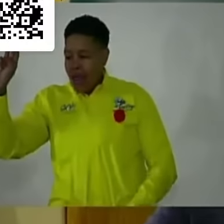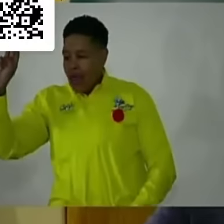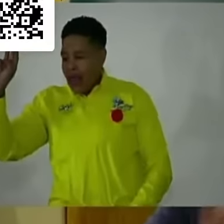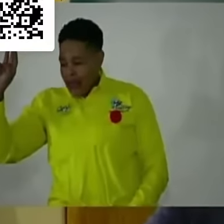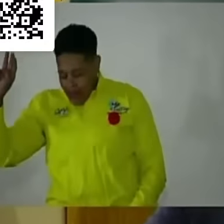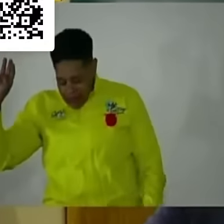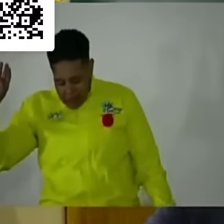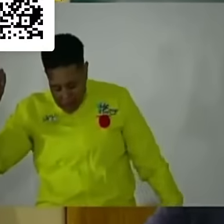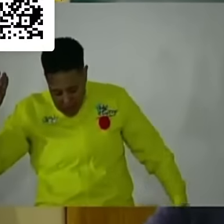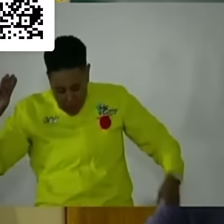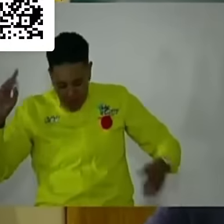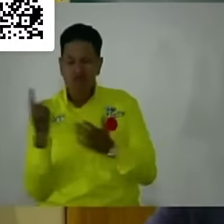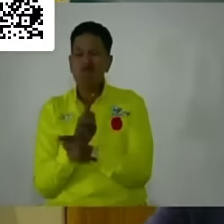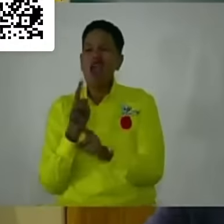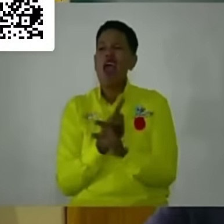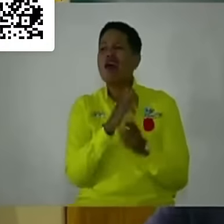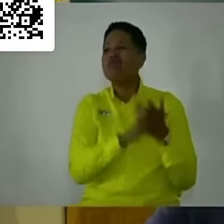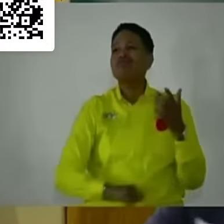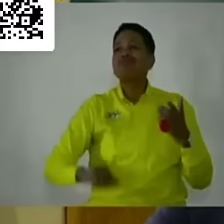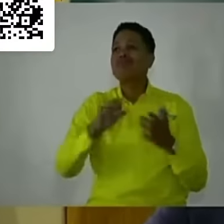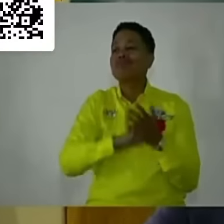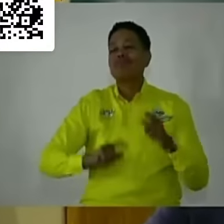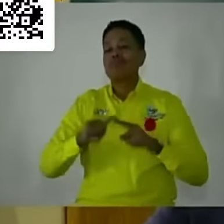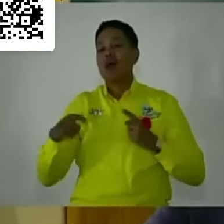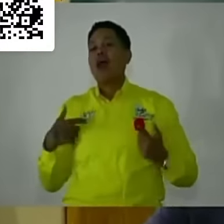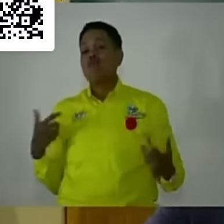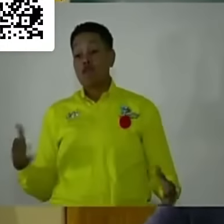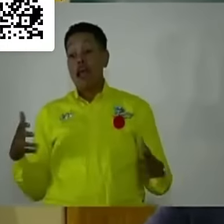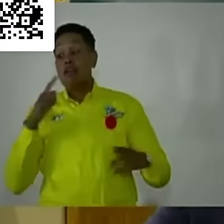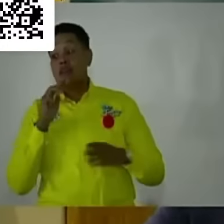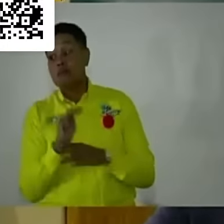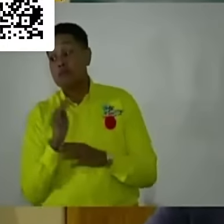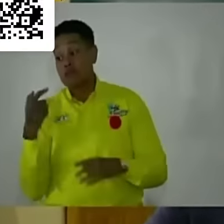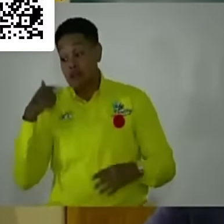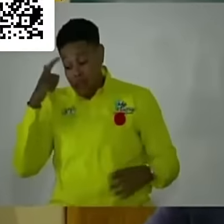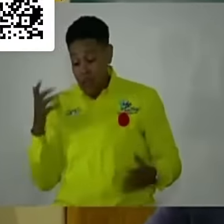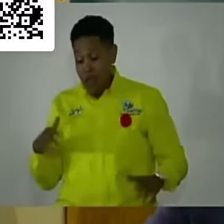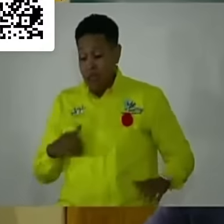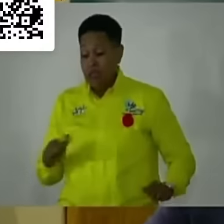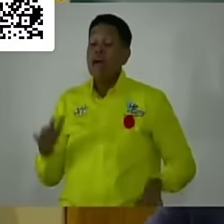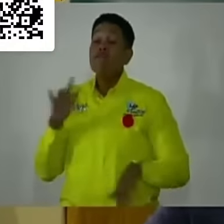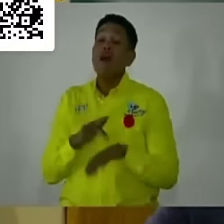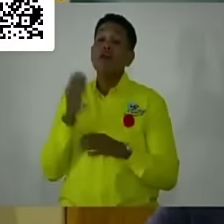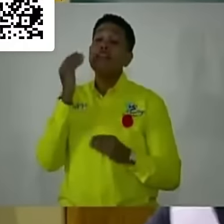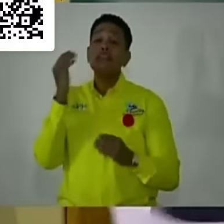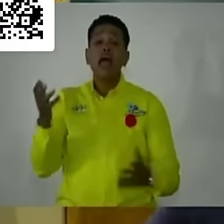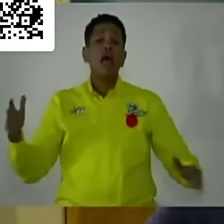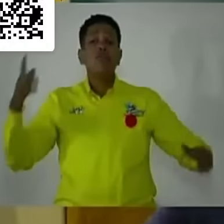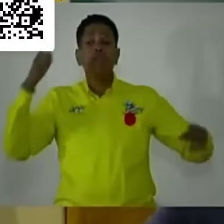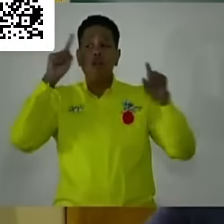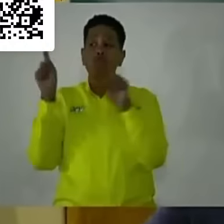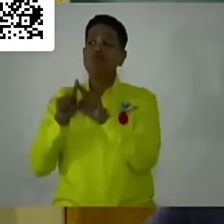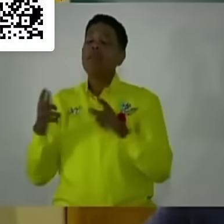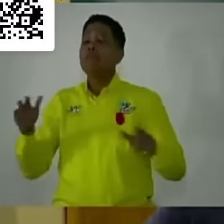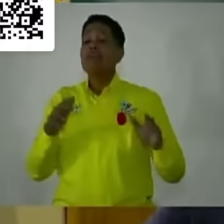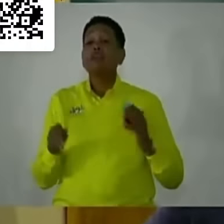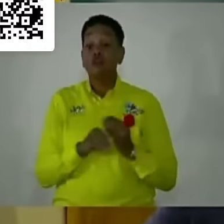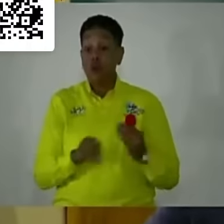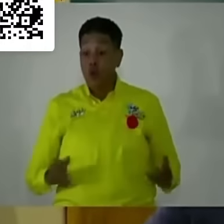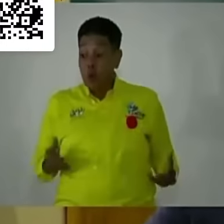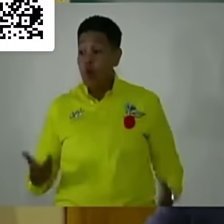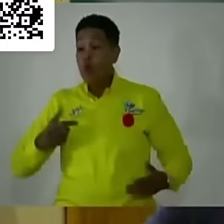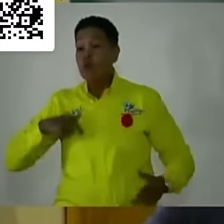our regular drawdown. But I have already, and the minister, I think I can go as far as said, has agreed that